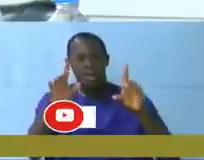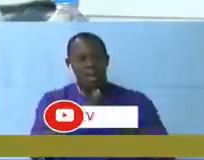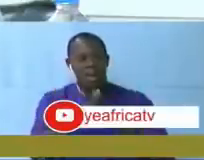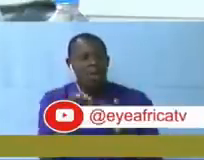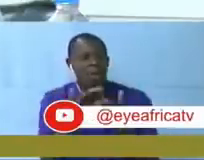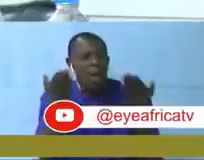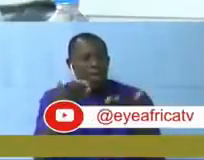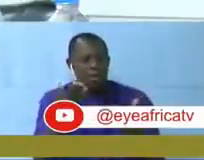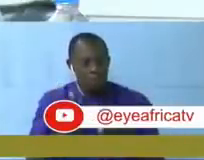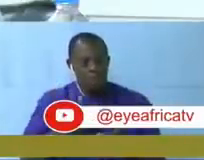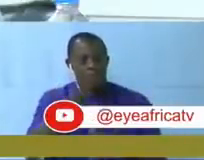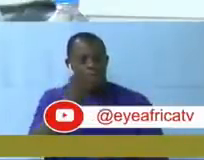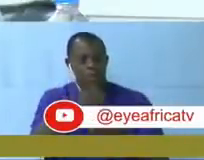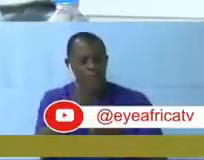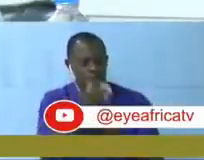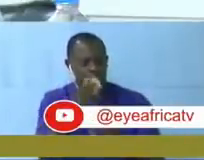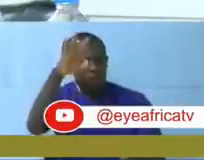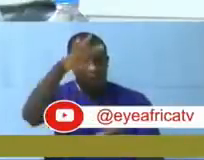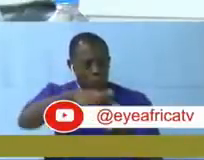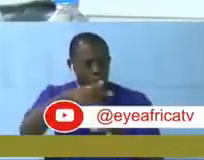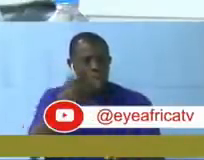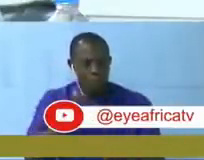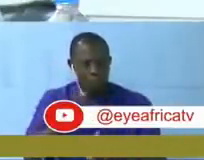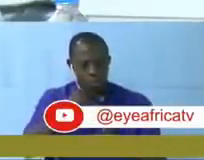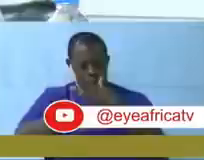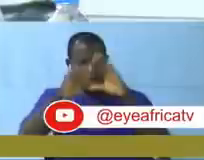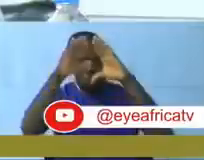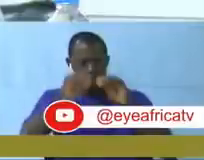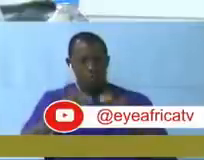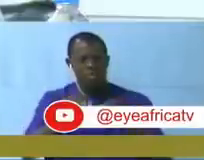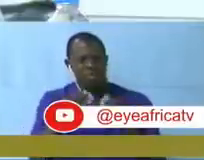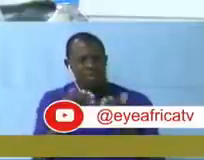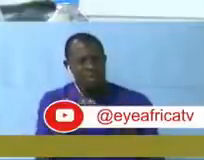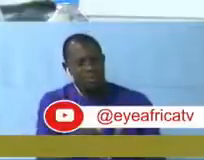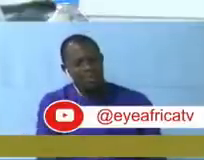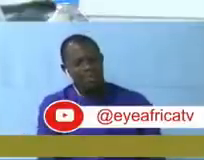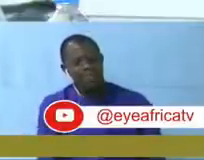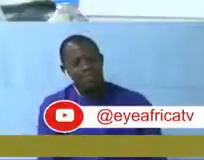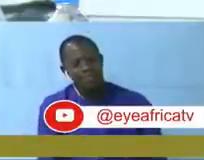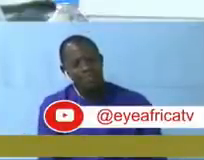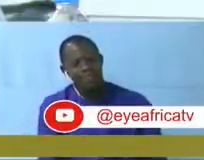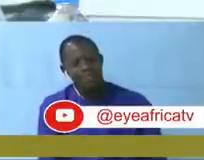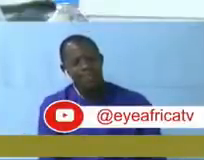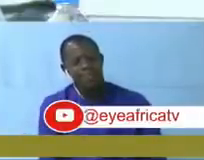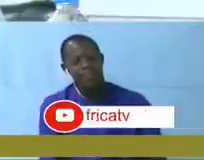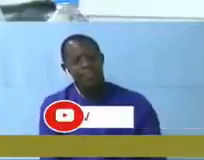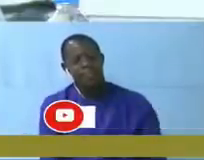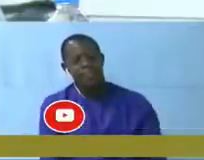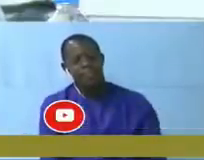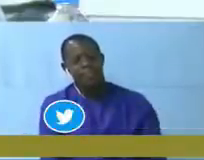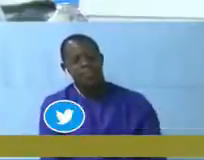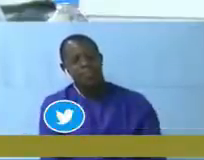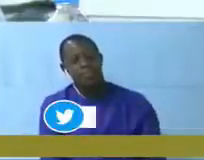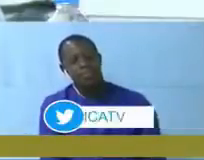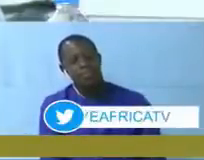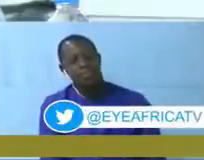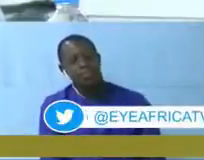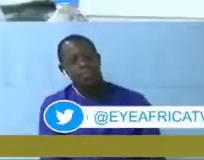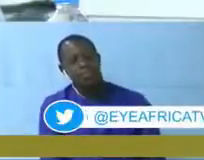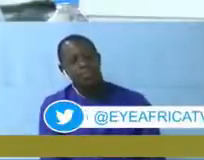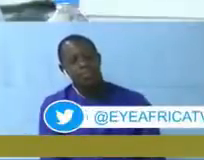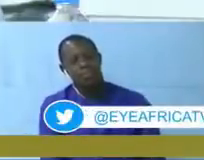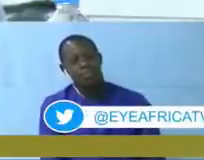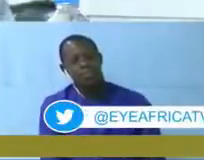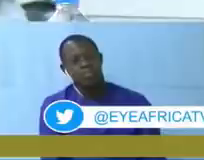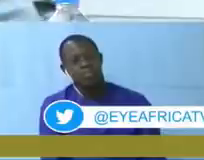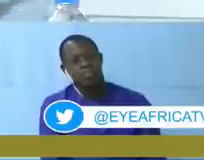ci lolou ndax démocratie dañ koy dégg diko bakké né pour nit ñi la ak bu ñepp ñi ak nit ñi la ak itamen nak ñoo